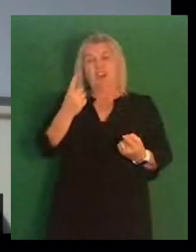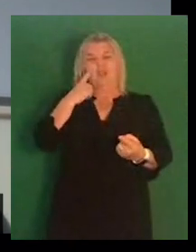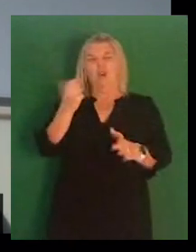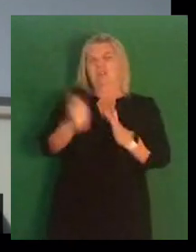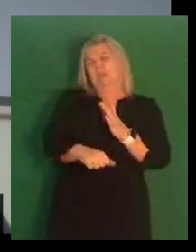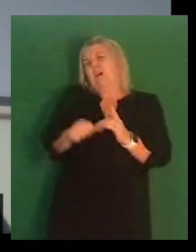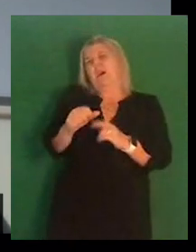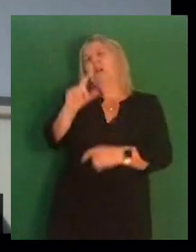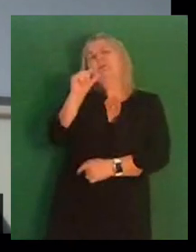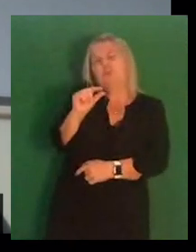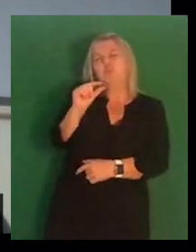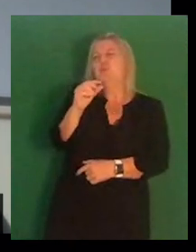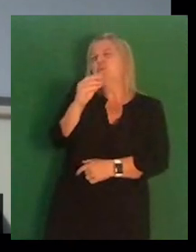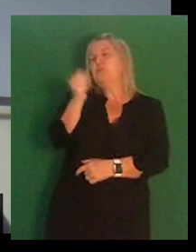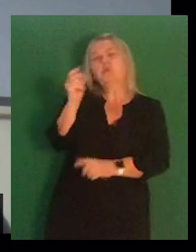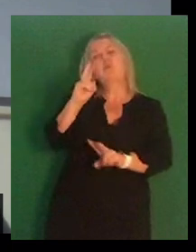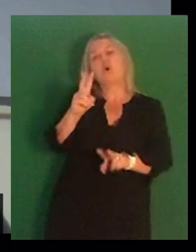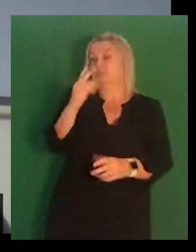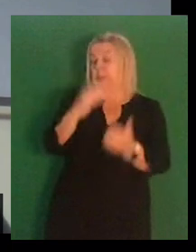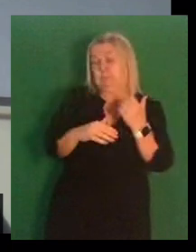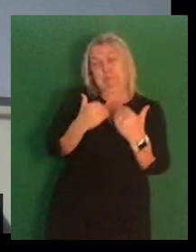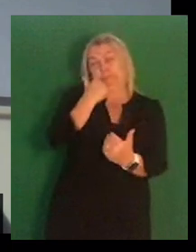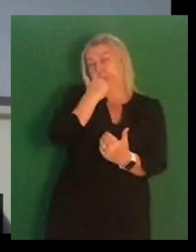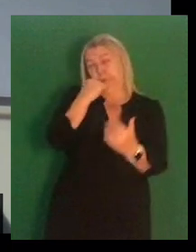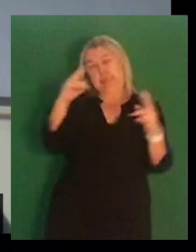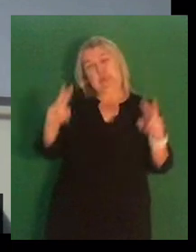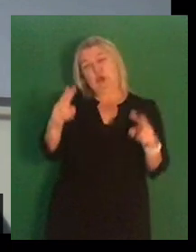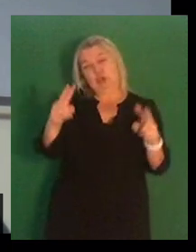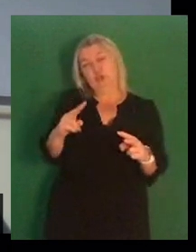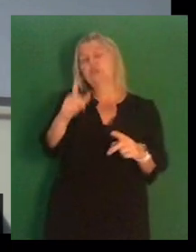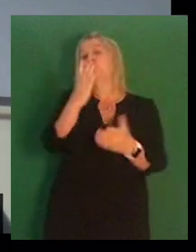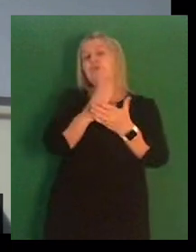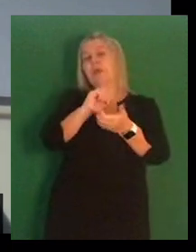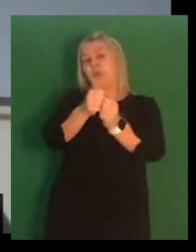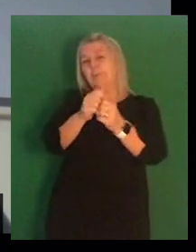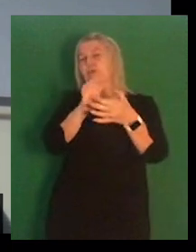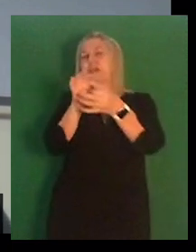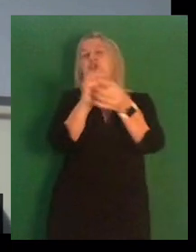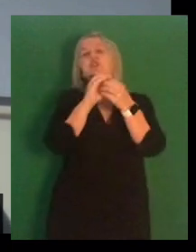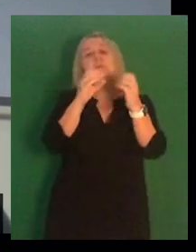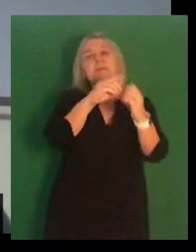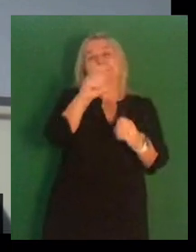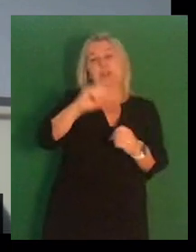did that work in collaboration with BBC Scotland and BBC Arts, which has been an amazing